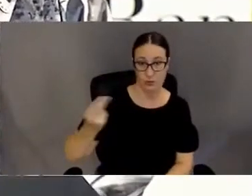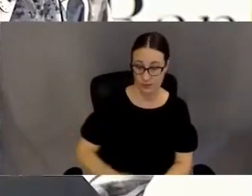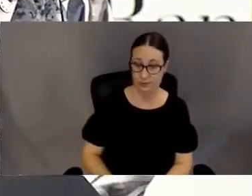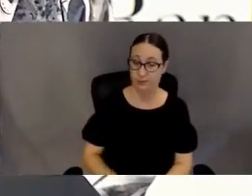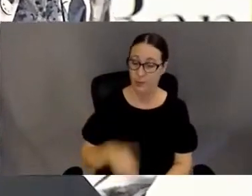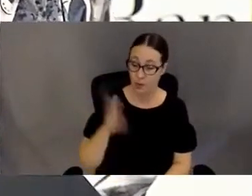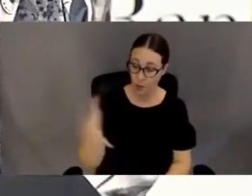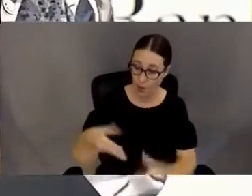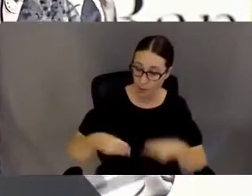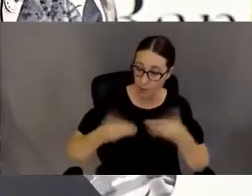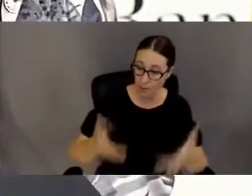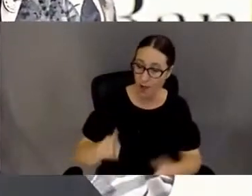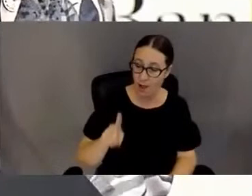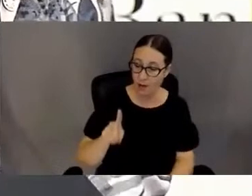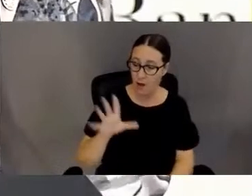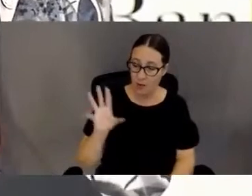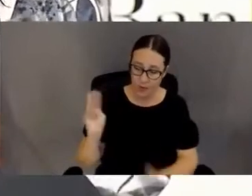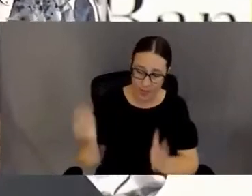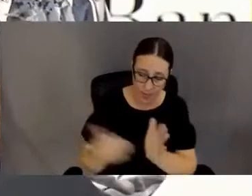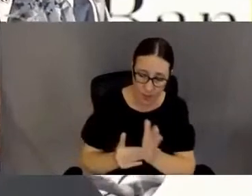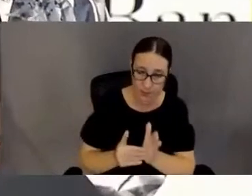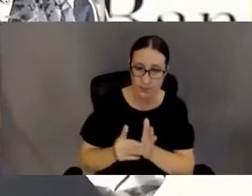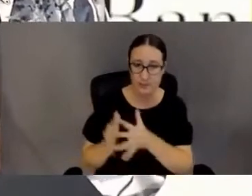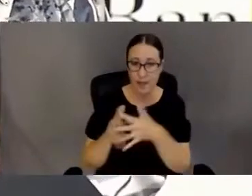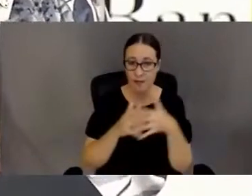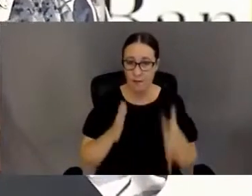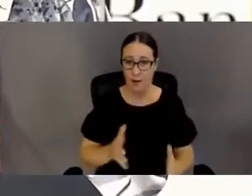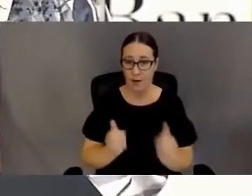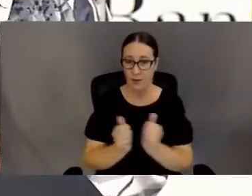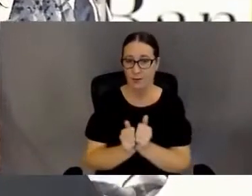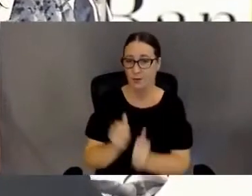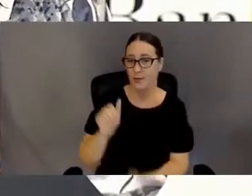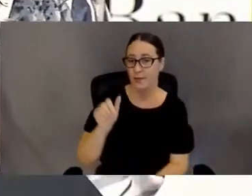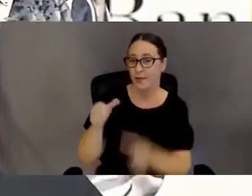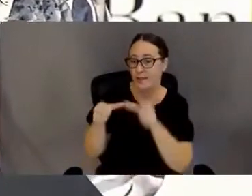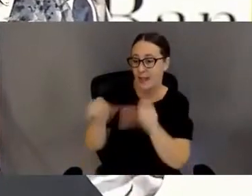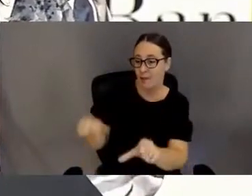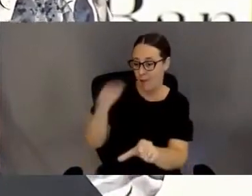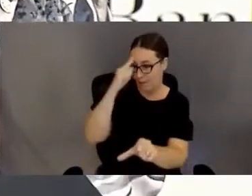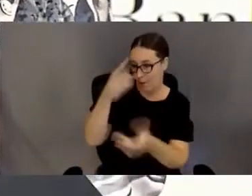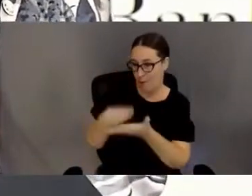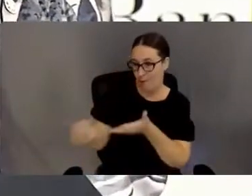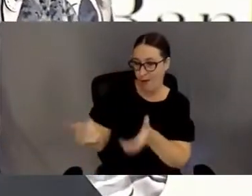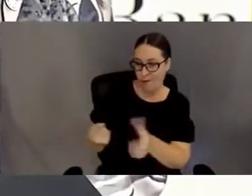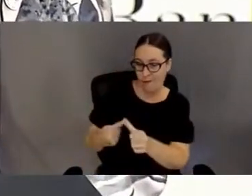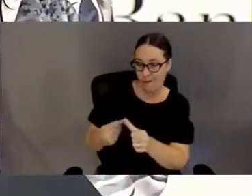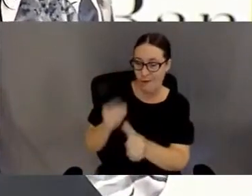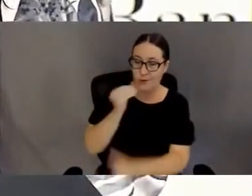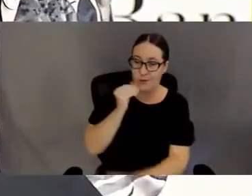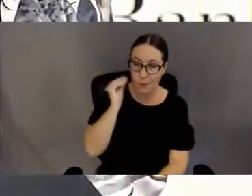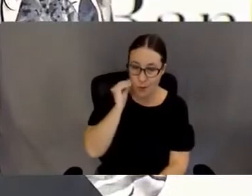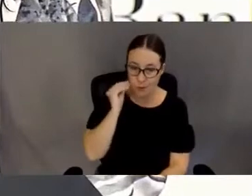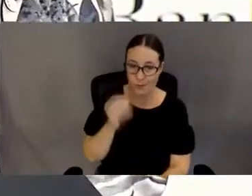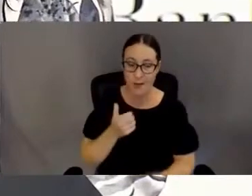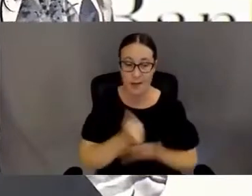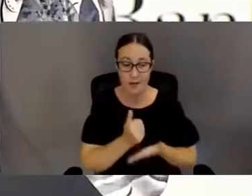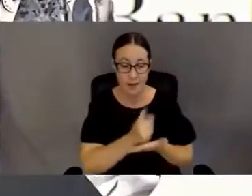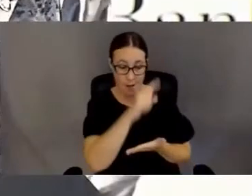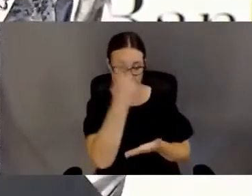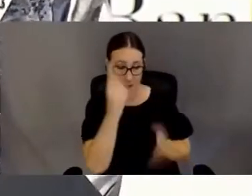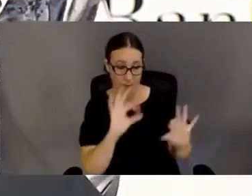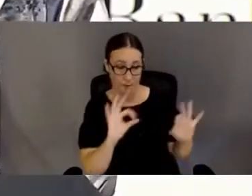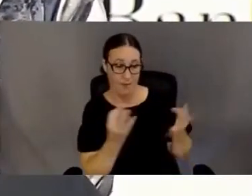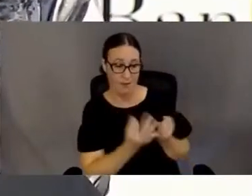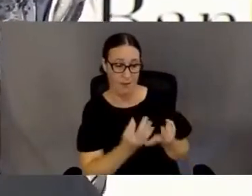of thousands of Americans with down payment to buy their first home and help build Black families finally getting